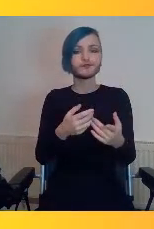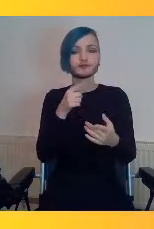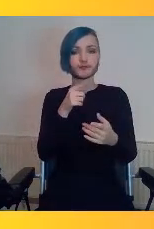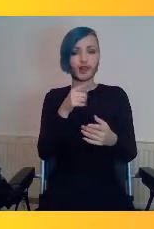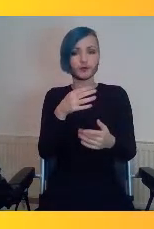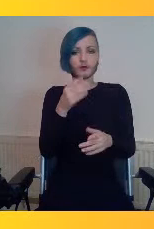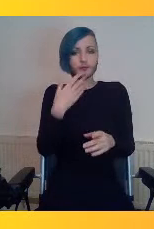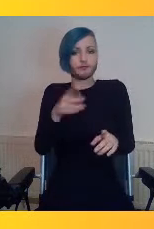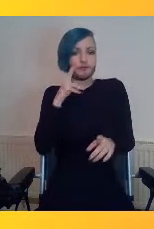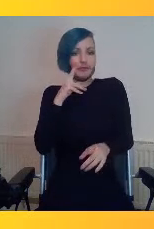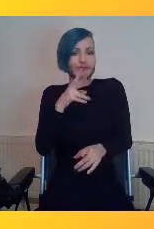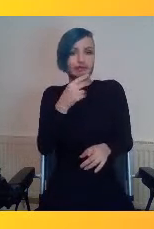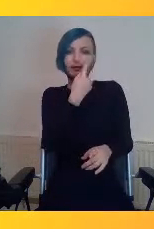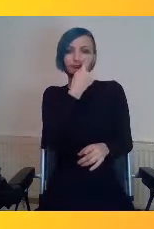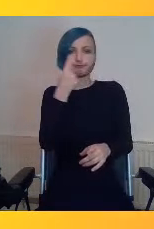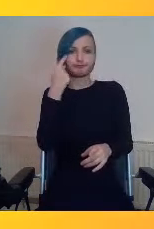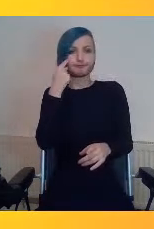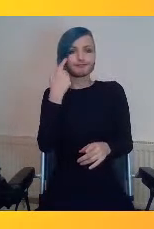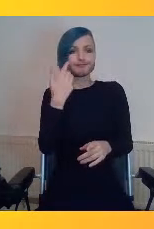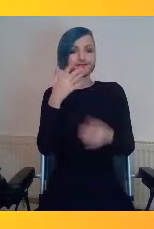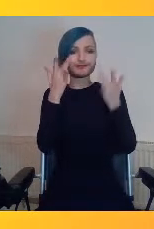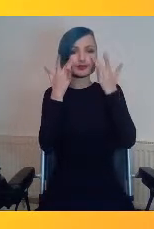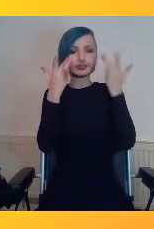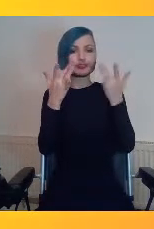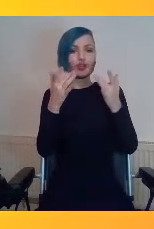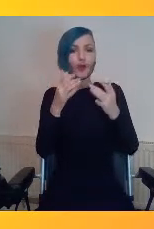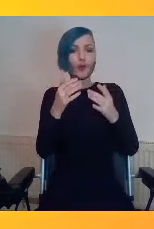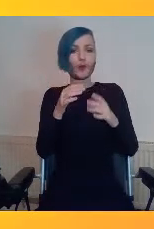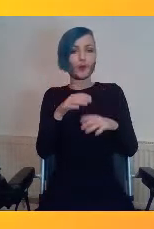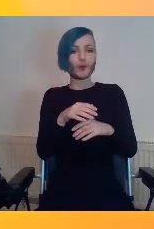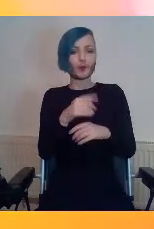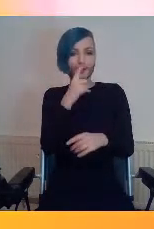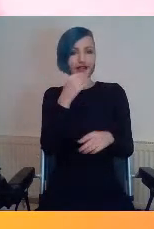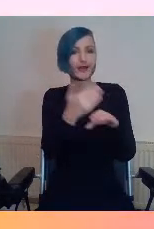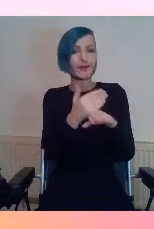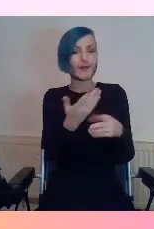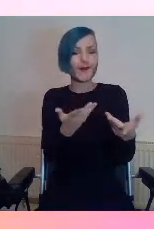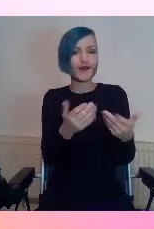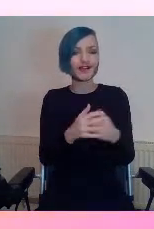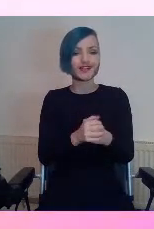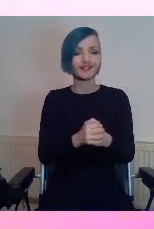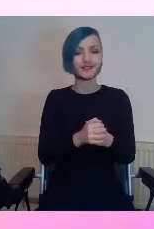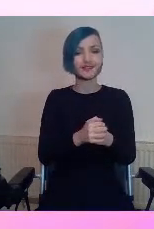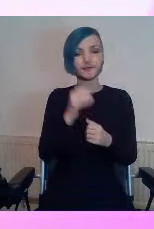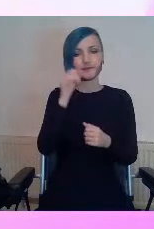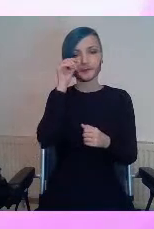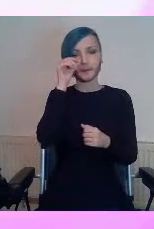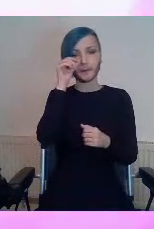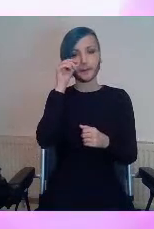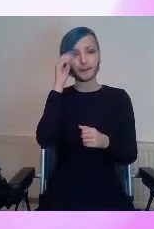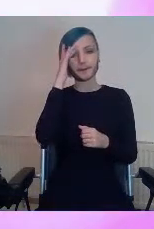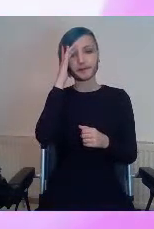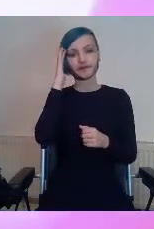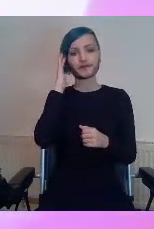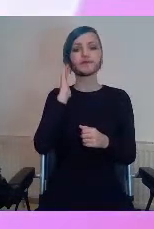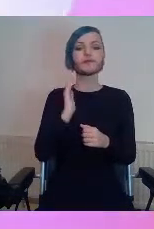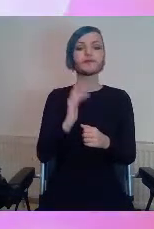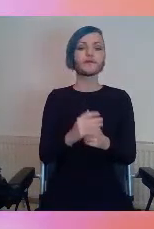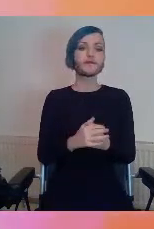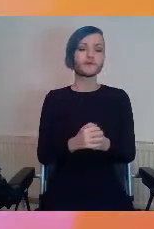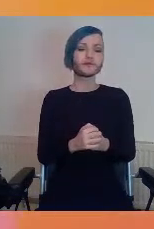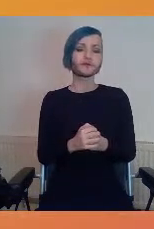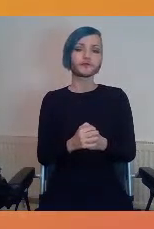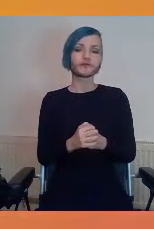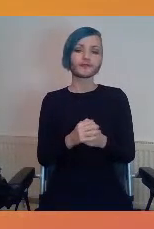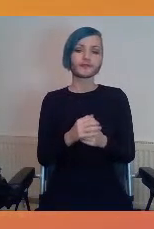right? We need to act together, work together, organize together to push to see how far we can take this. And I guess at this point, I'd love to bring